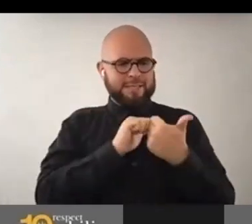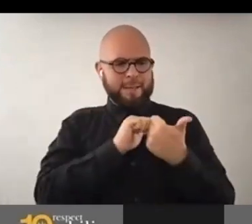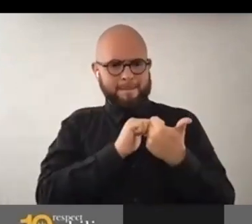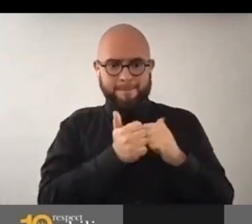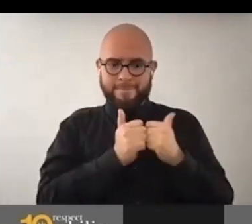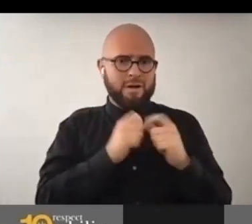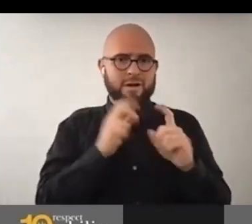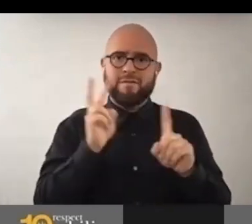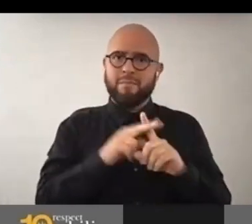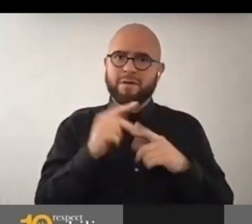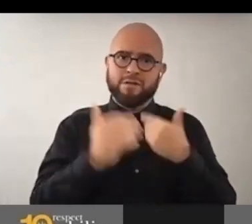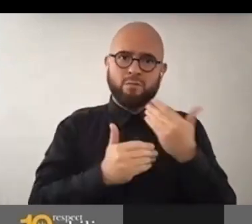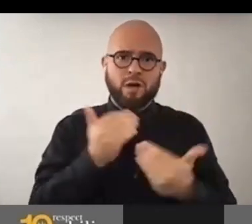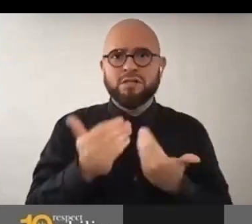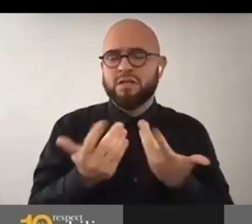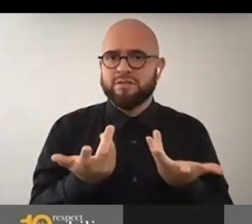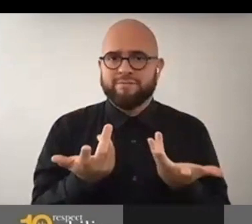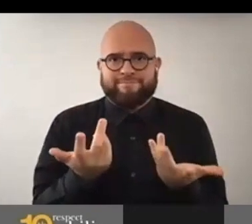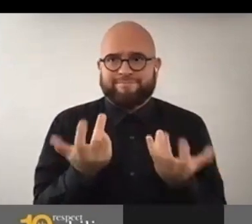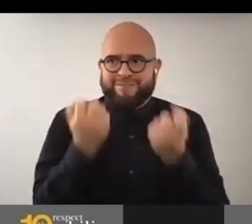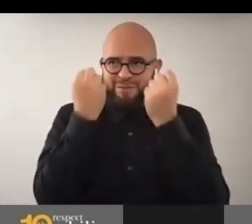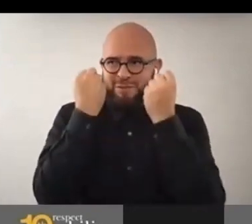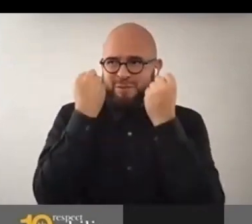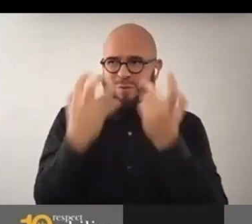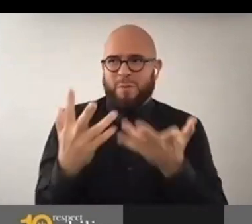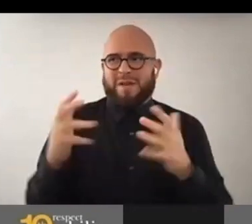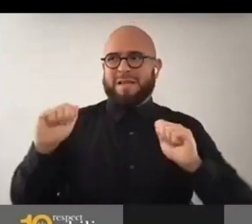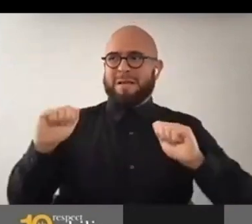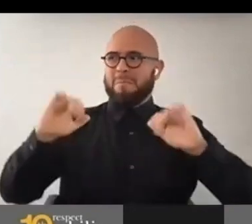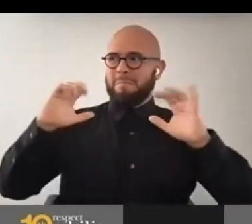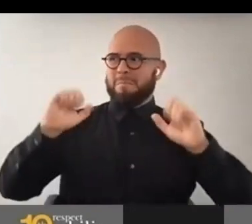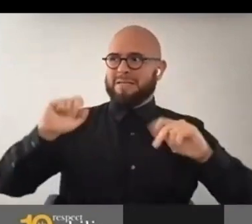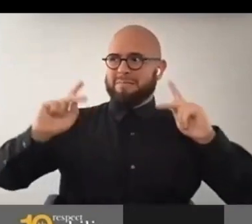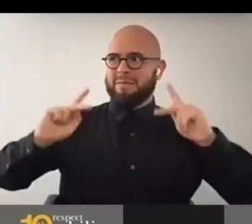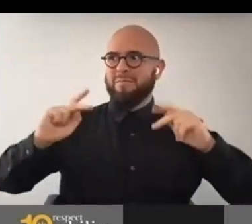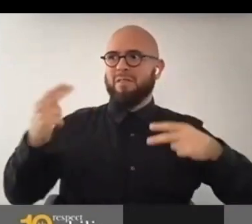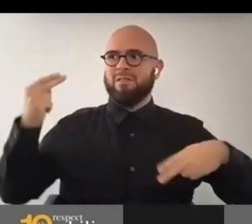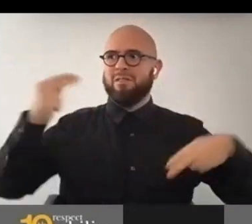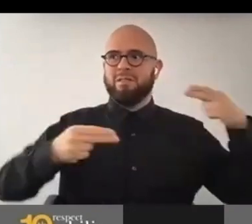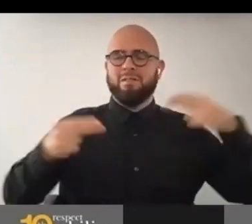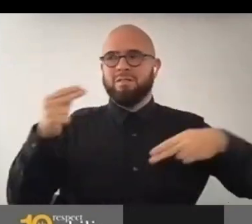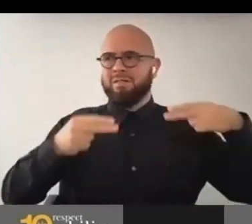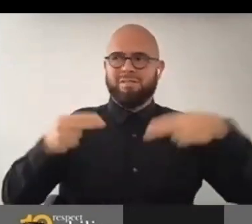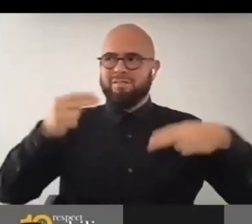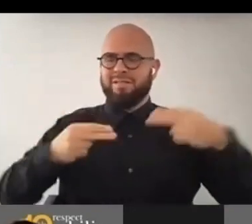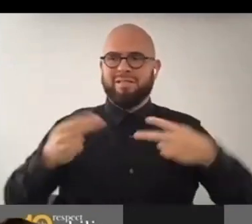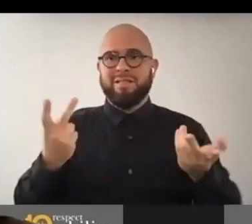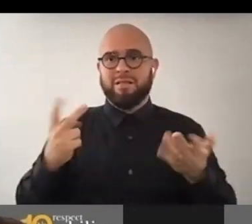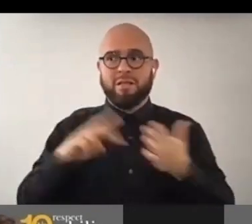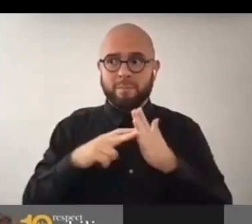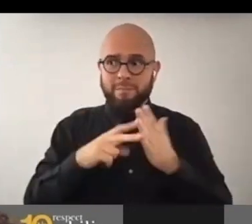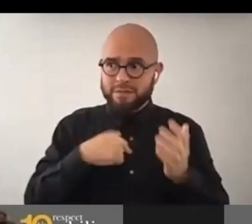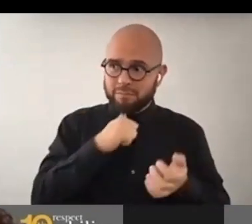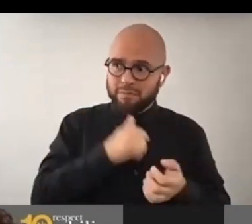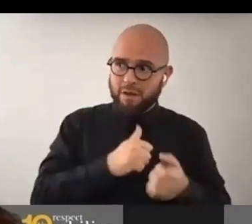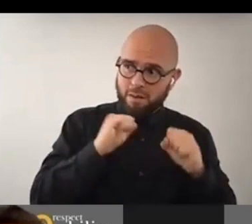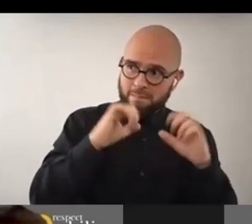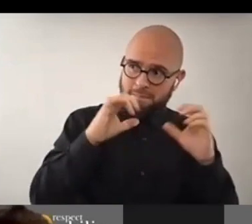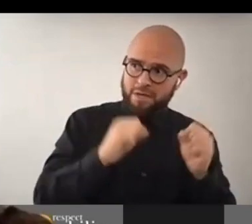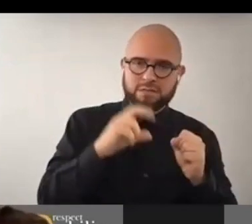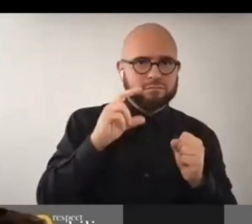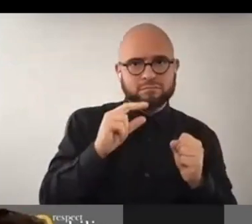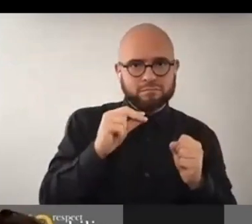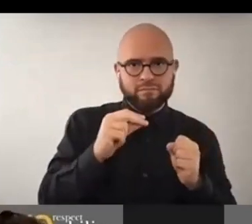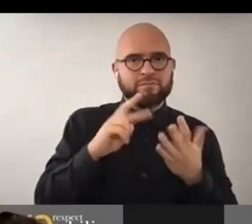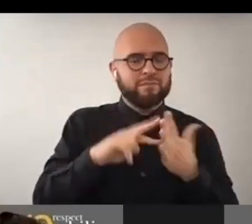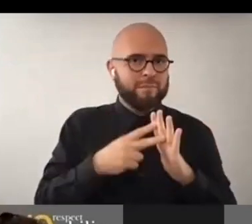application process, and there are a lot of amazing people getting in, and it doesn't mean that you weren't amazing when you don't get in. It means you're going